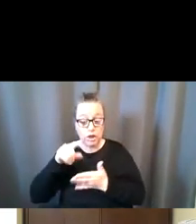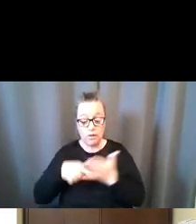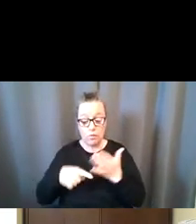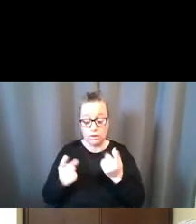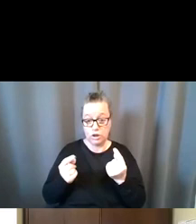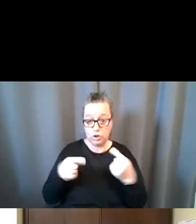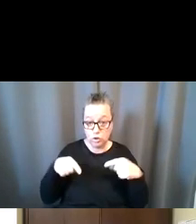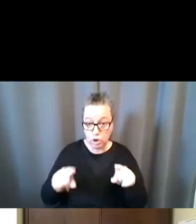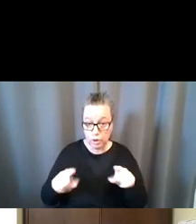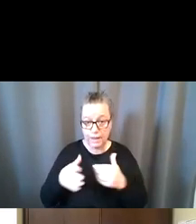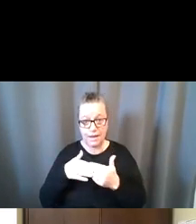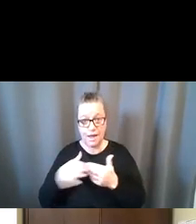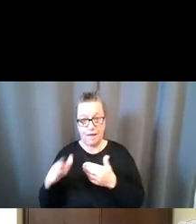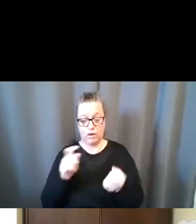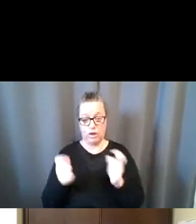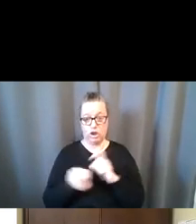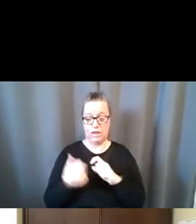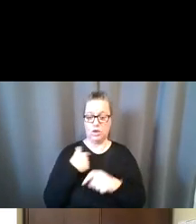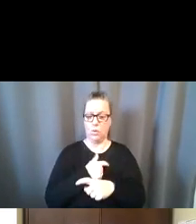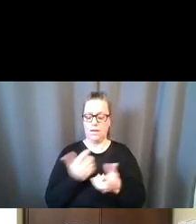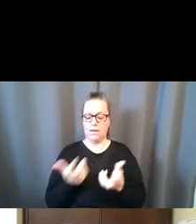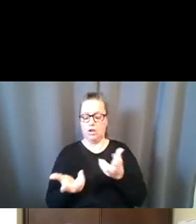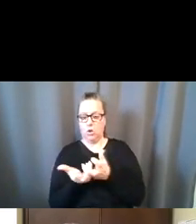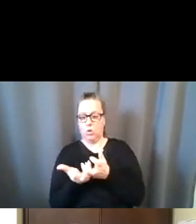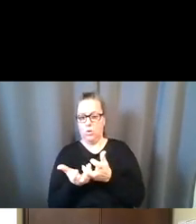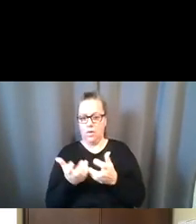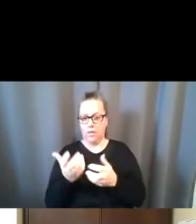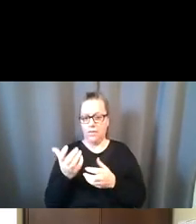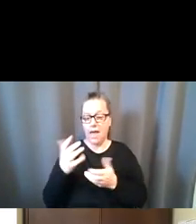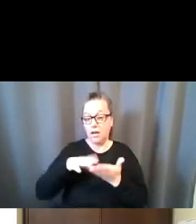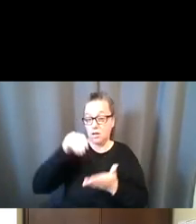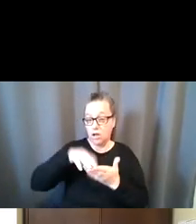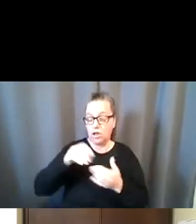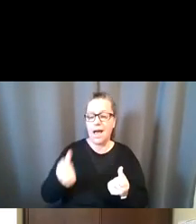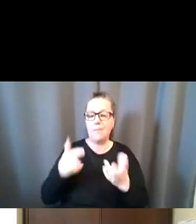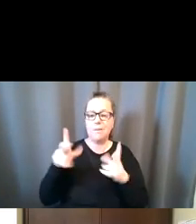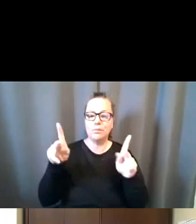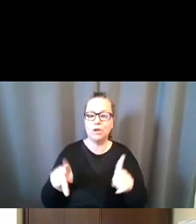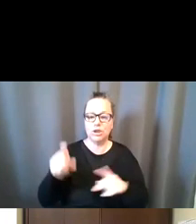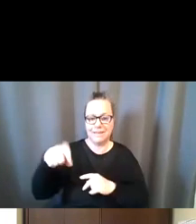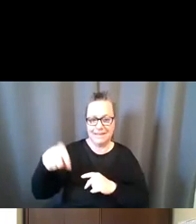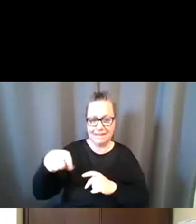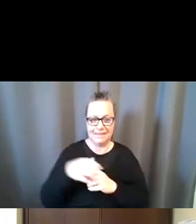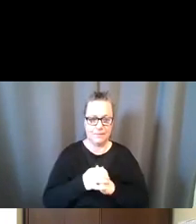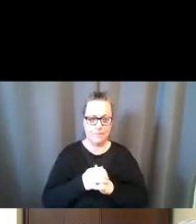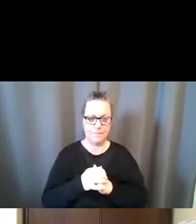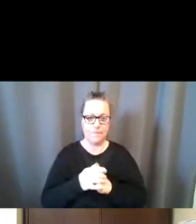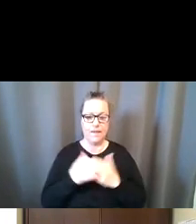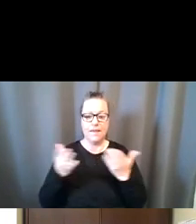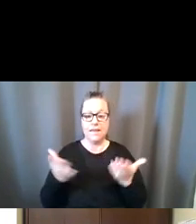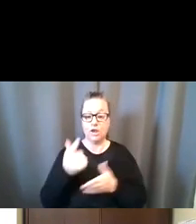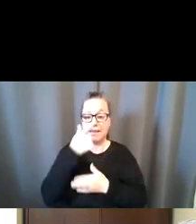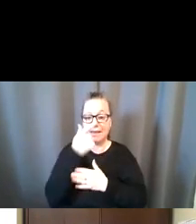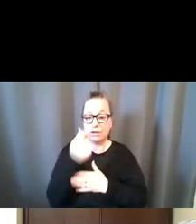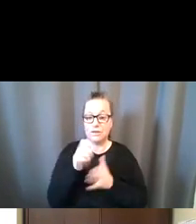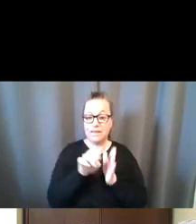change. And we need to cater the knowledge based on how much knowledge the person needs at the time. So here's an interesting example